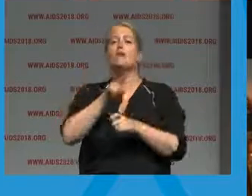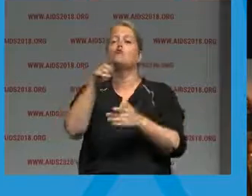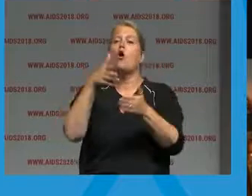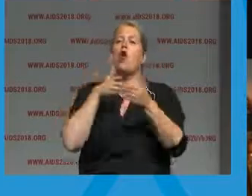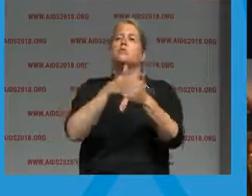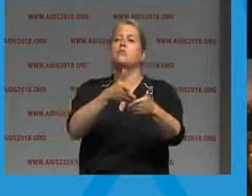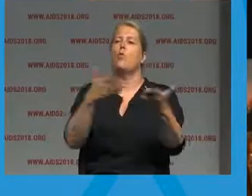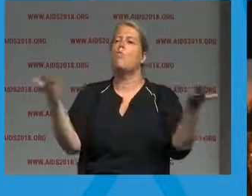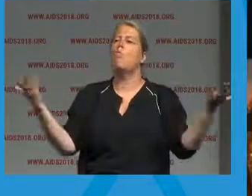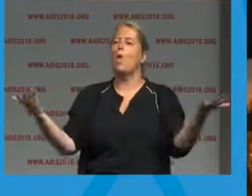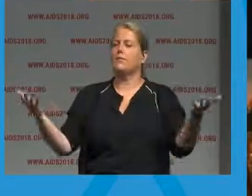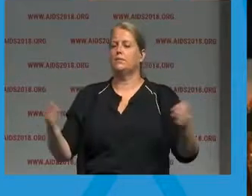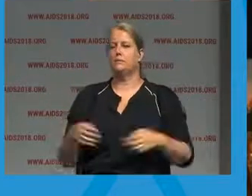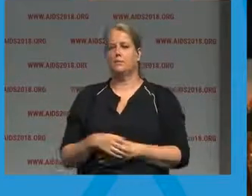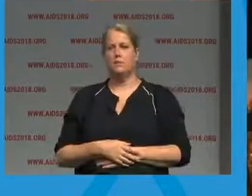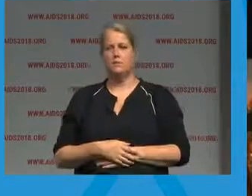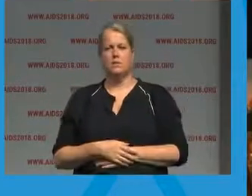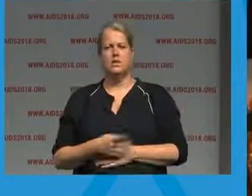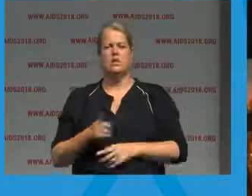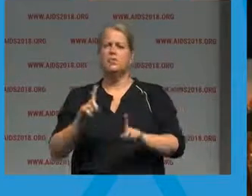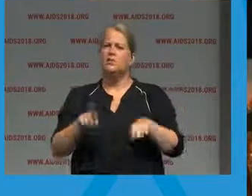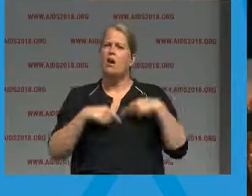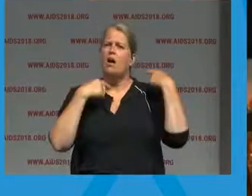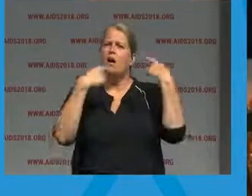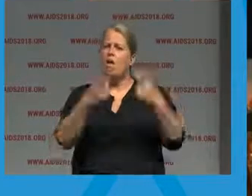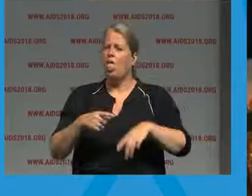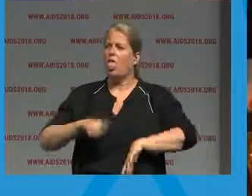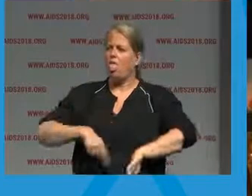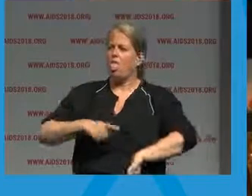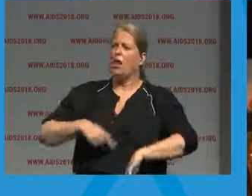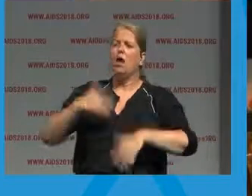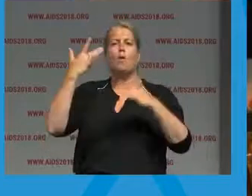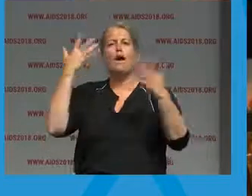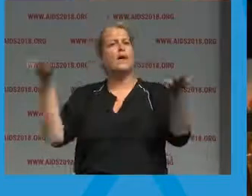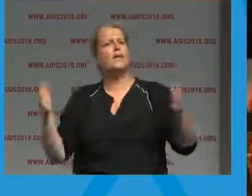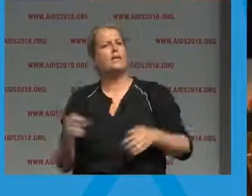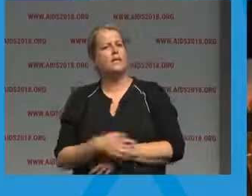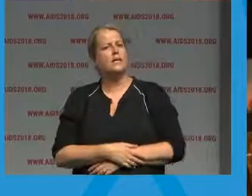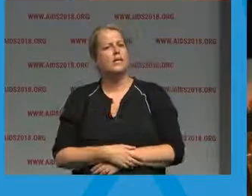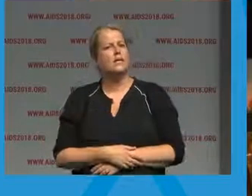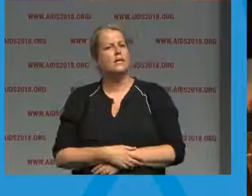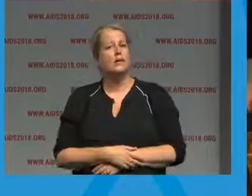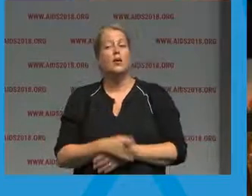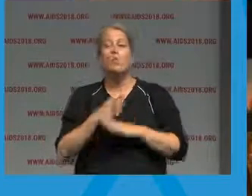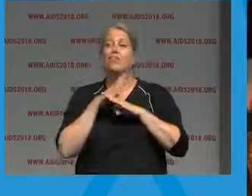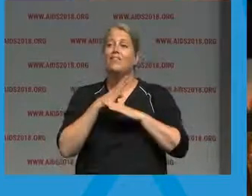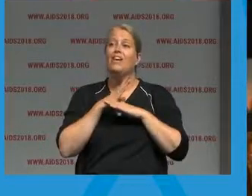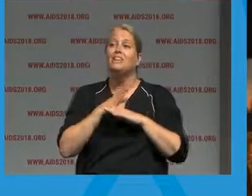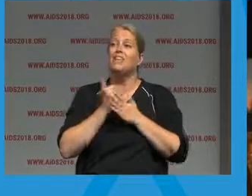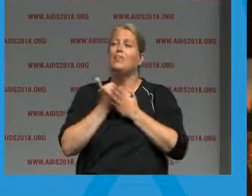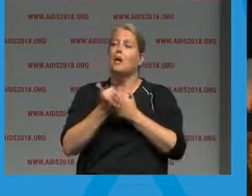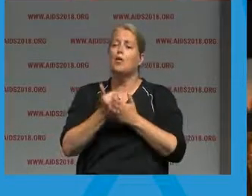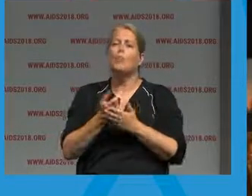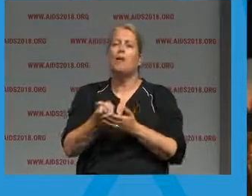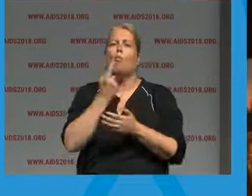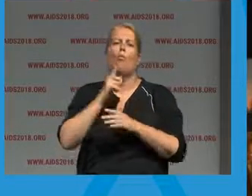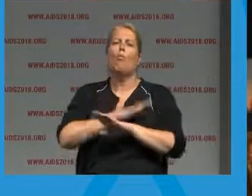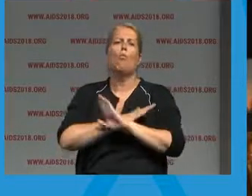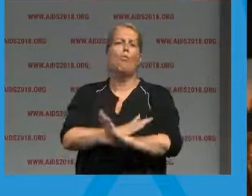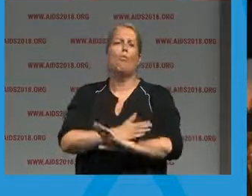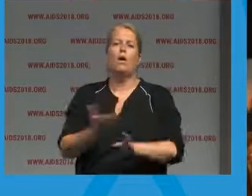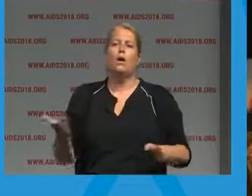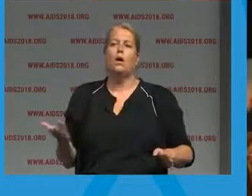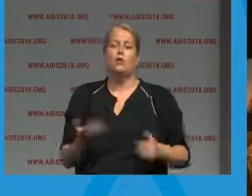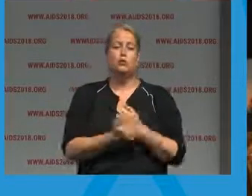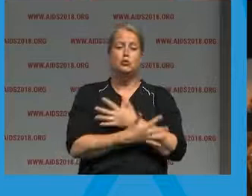Or what is the obstacle? Why does this take so long to get people on preventive therapy? Why is it that so many people